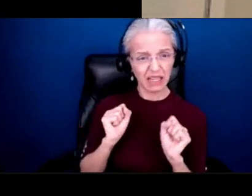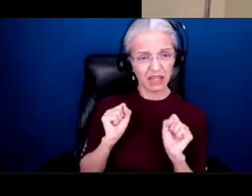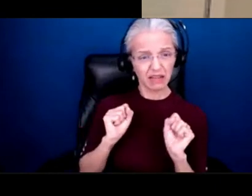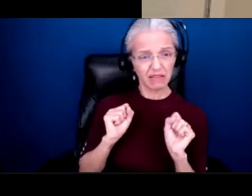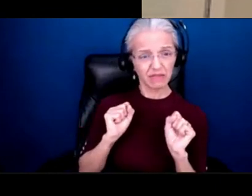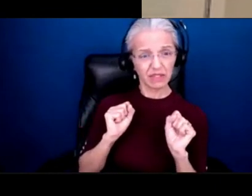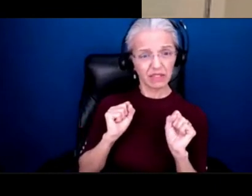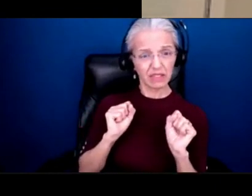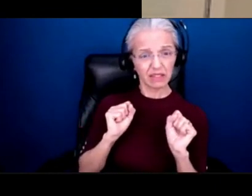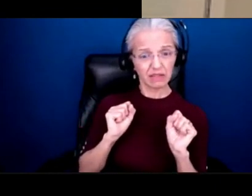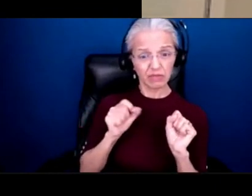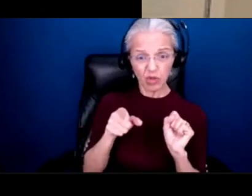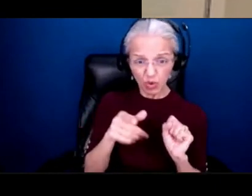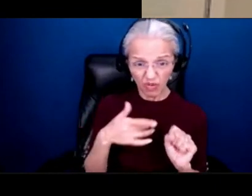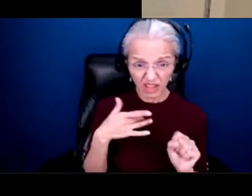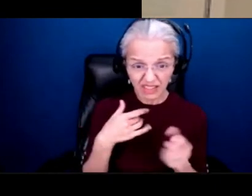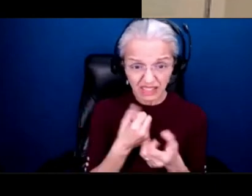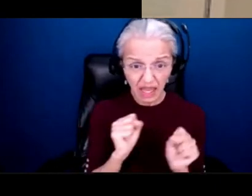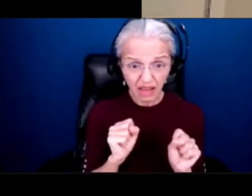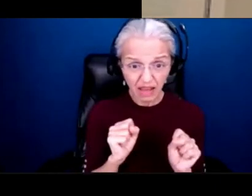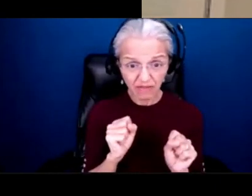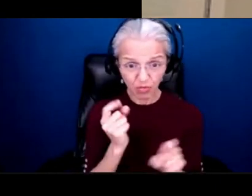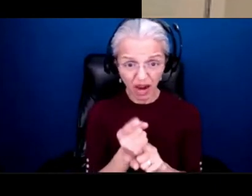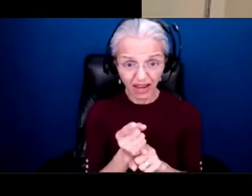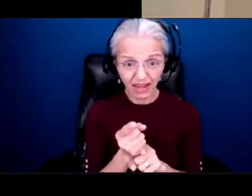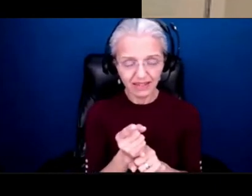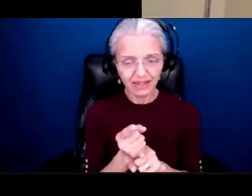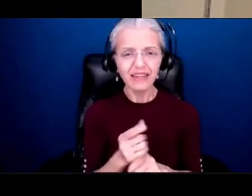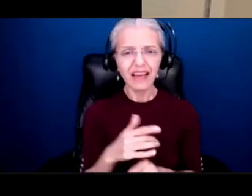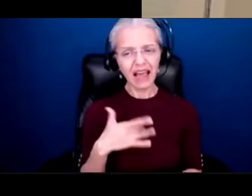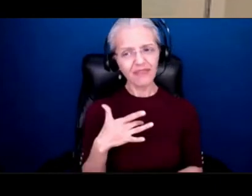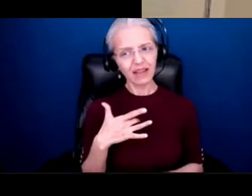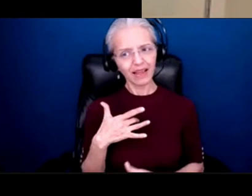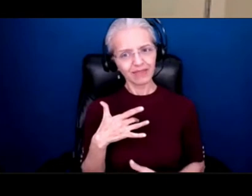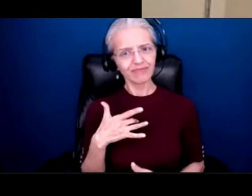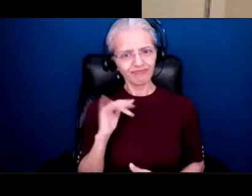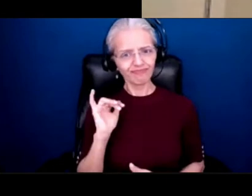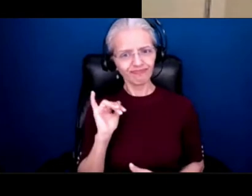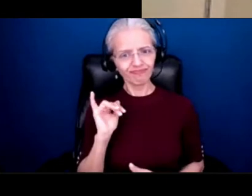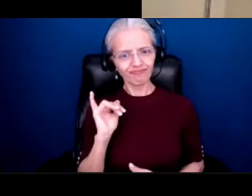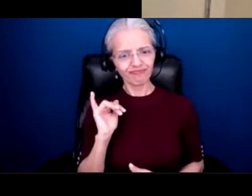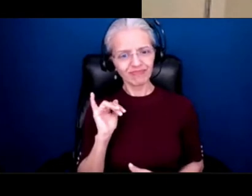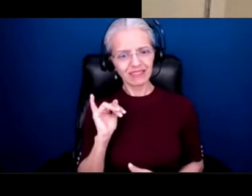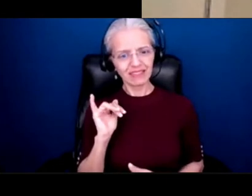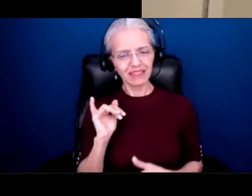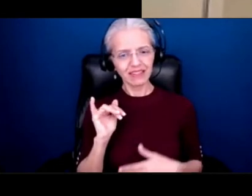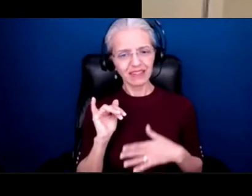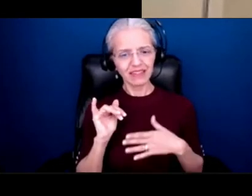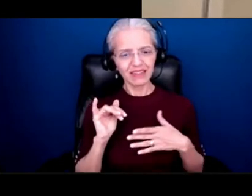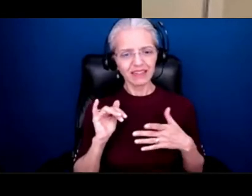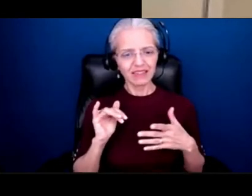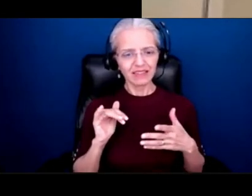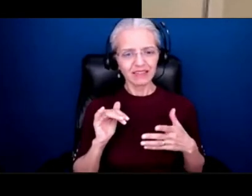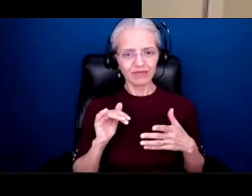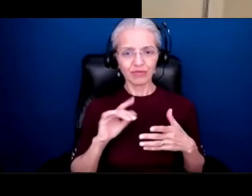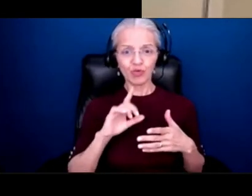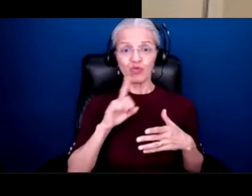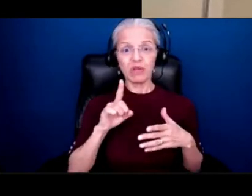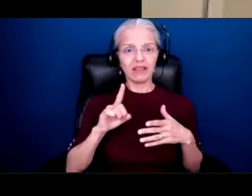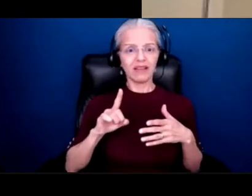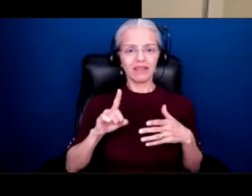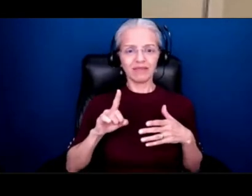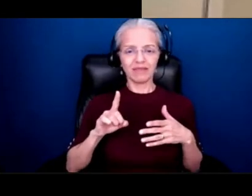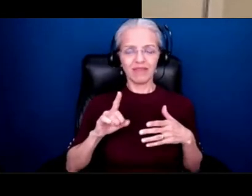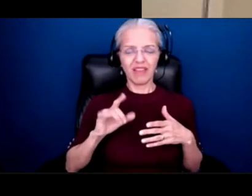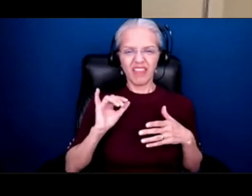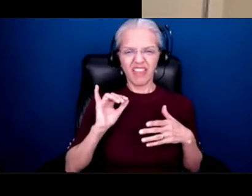Do you feel safe, right? And I think that's why, kind of the name of the project